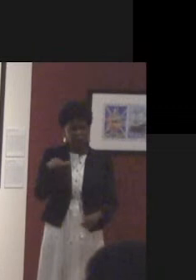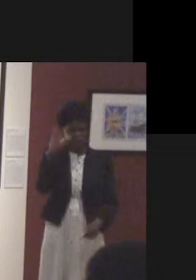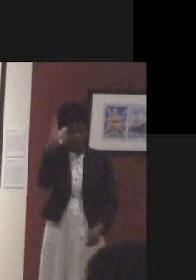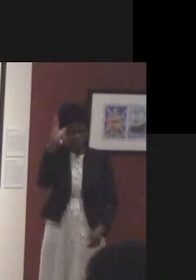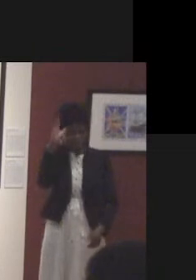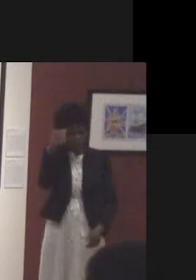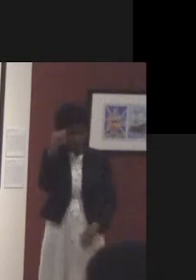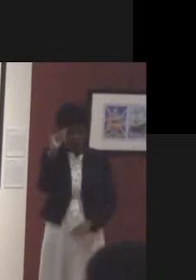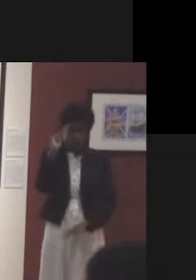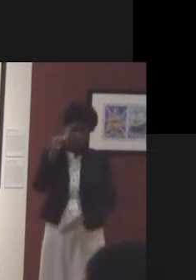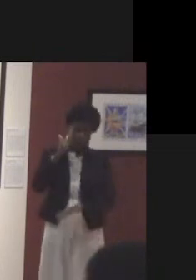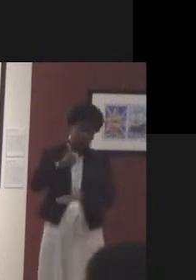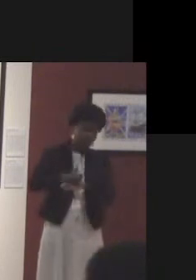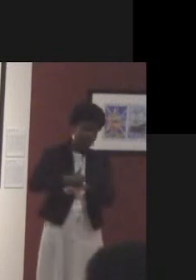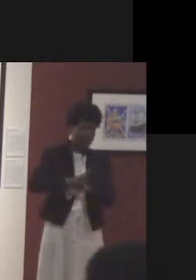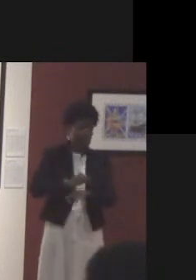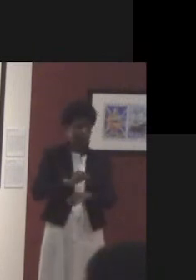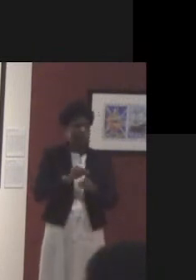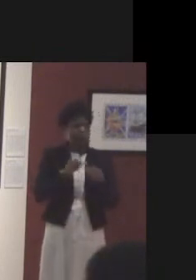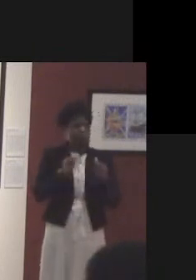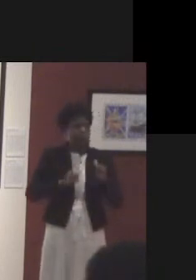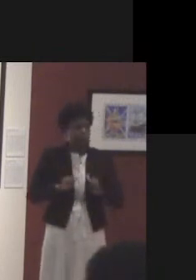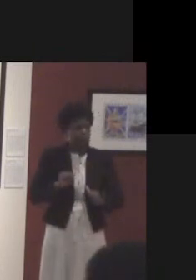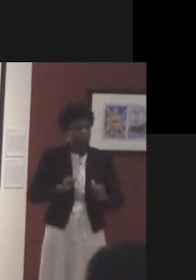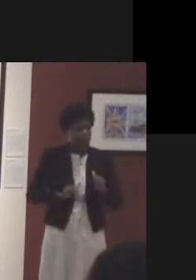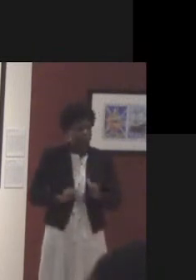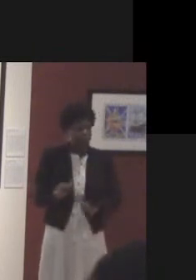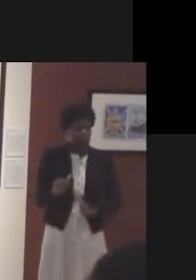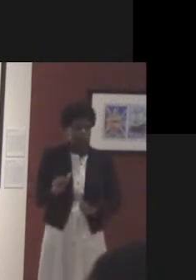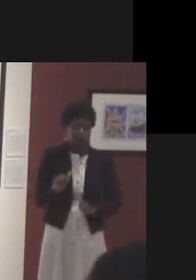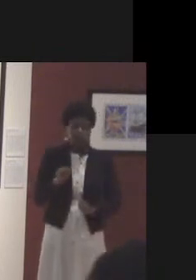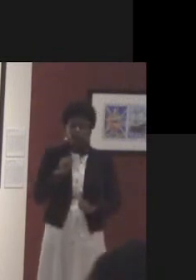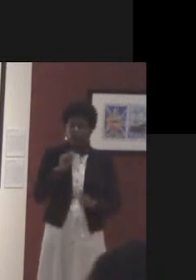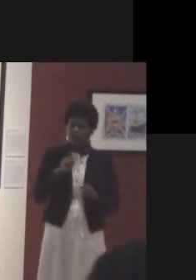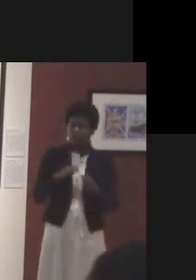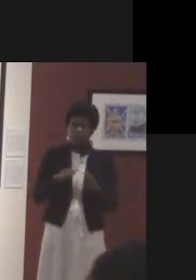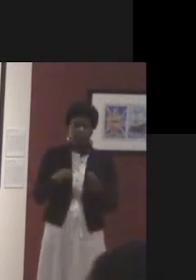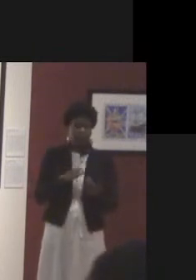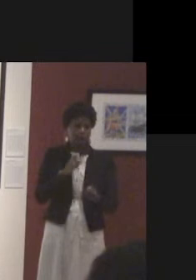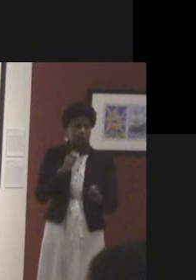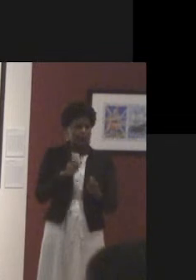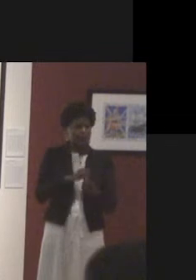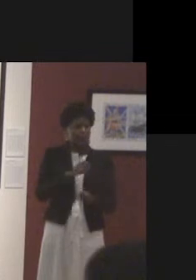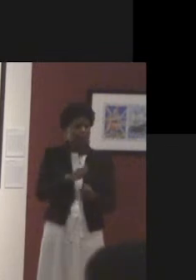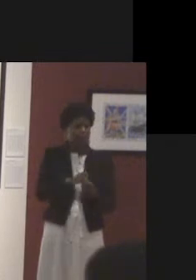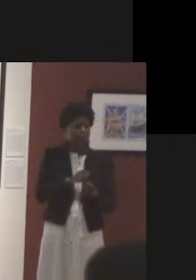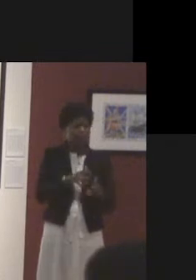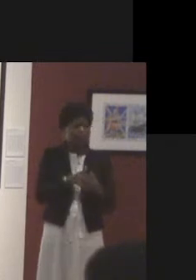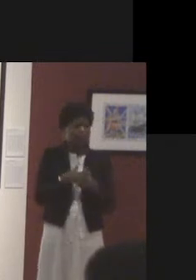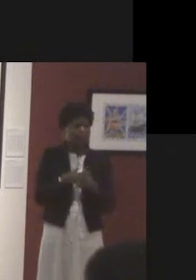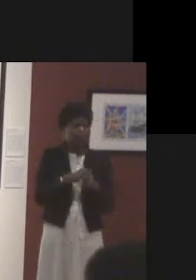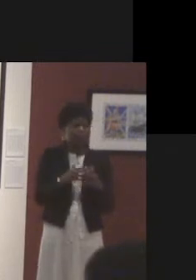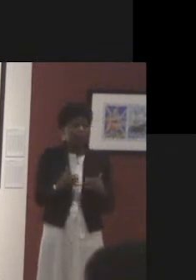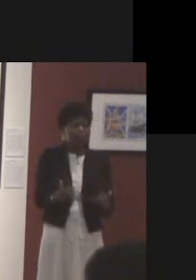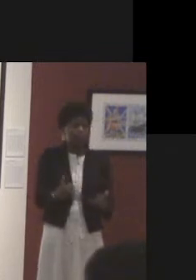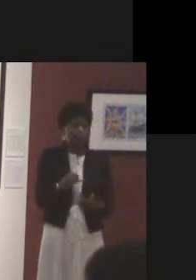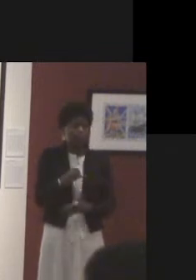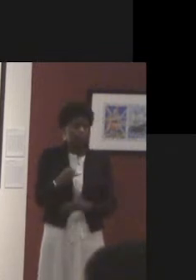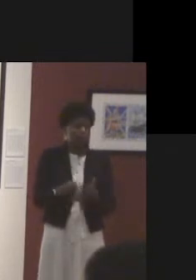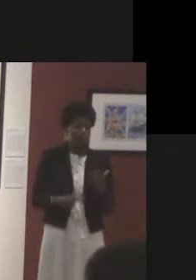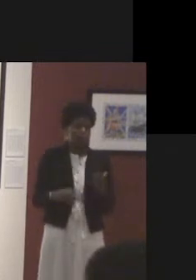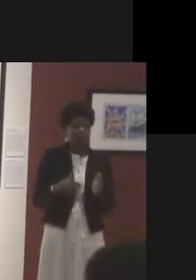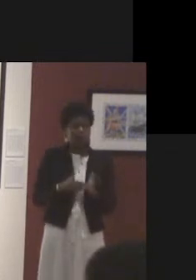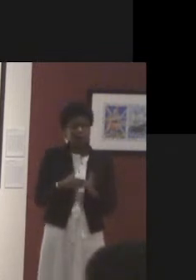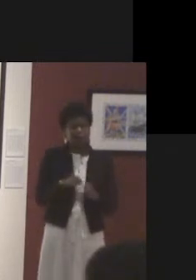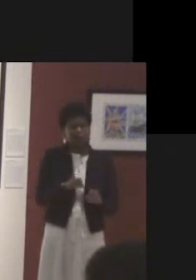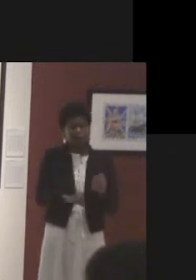endurance-based performance. And this is specific to contemporary American art and they're evaluated most often on